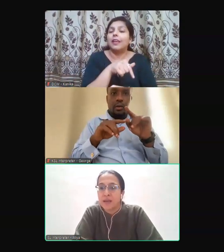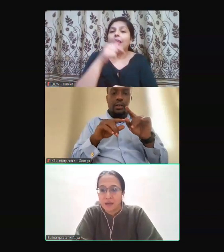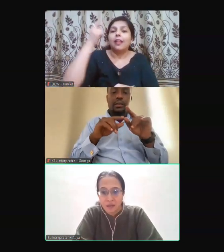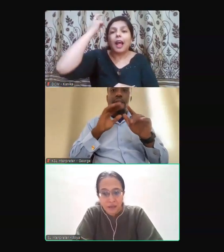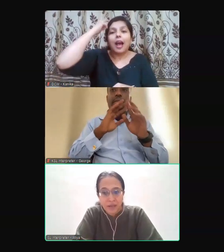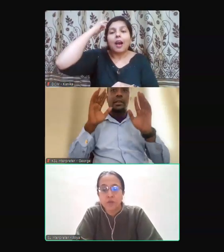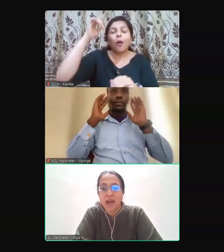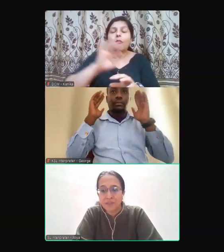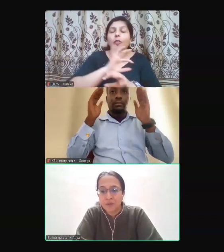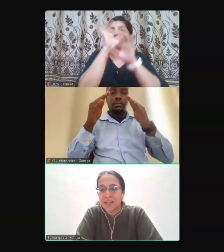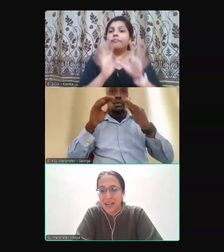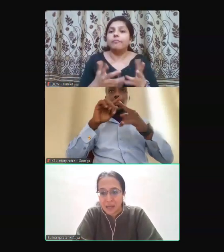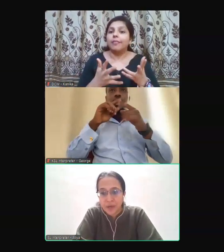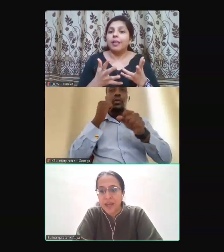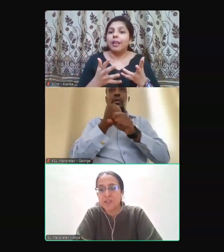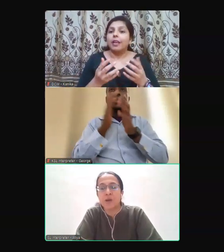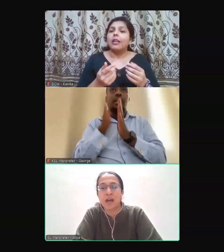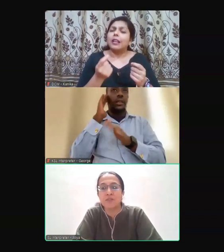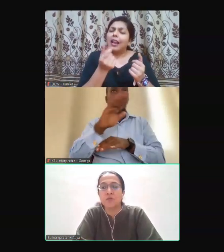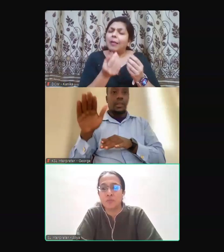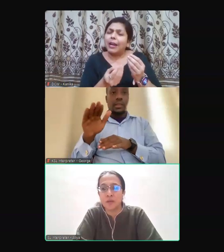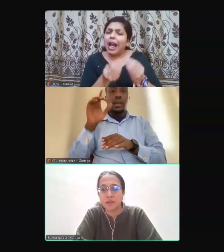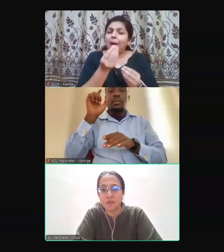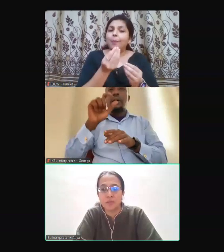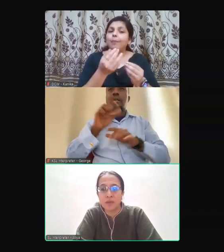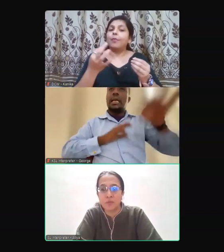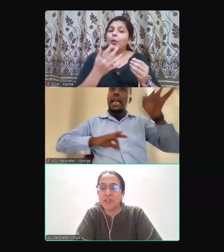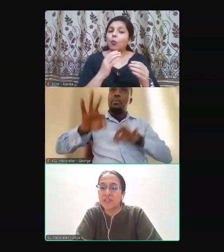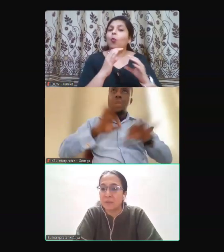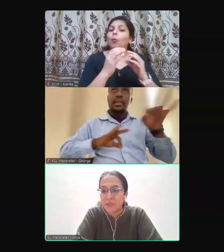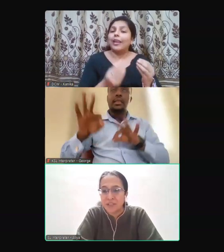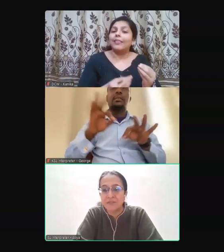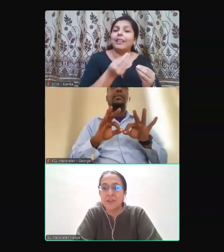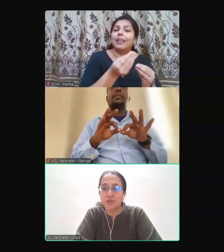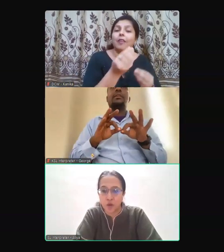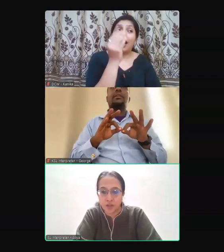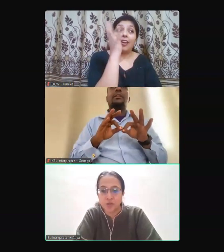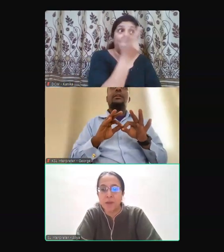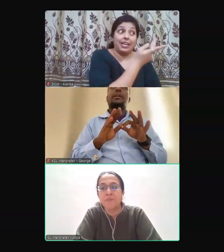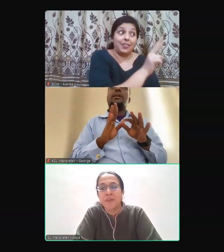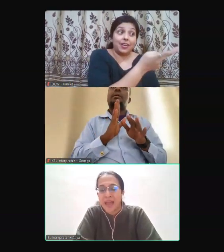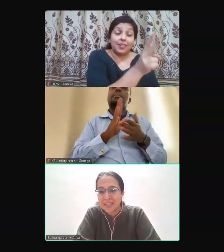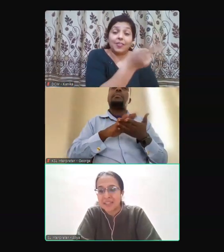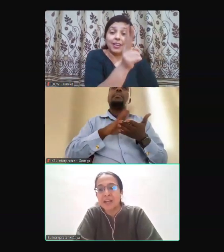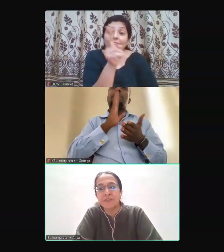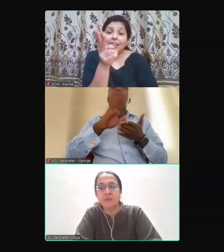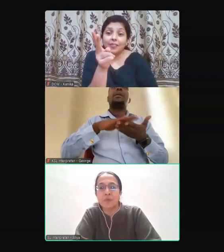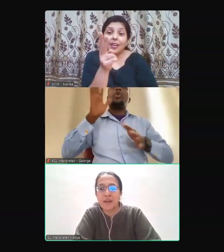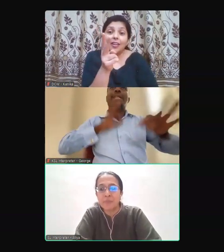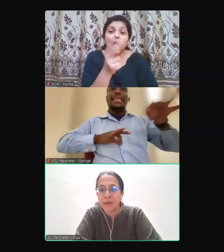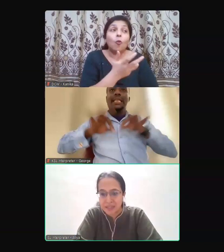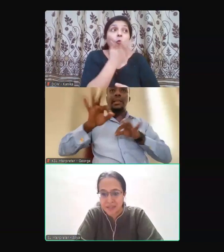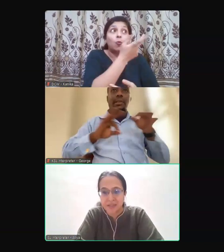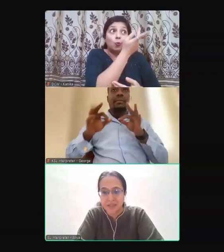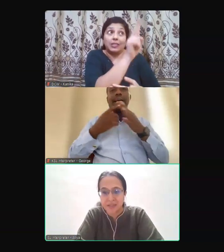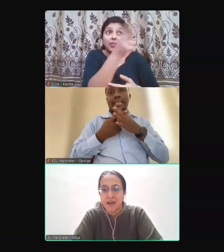be you have to elaborate, you have to, be more descriptive when you're talking to them and start from the